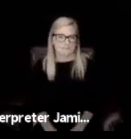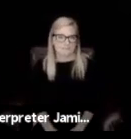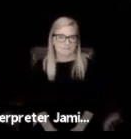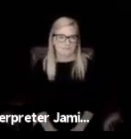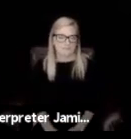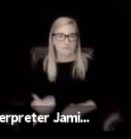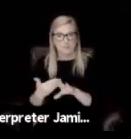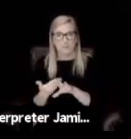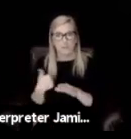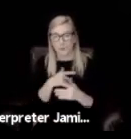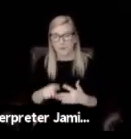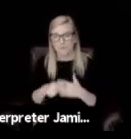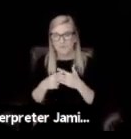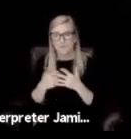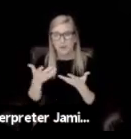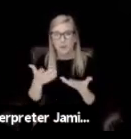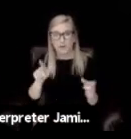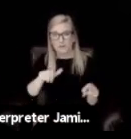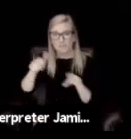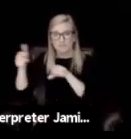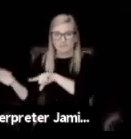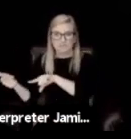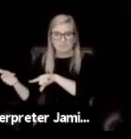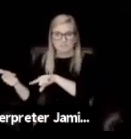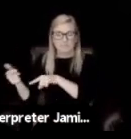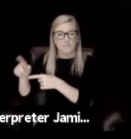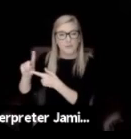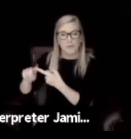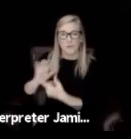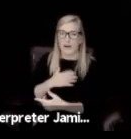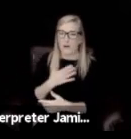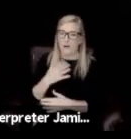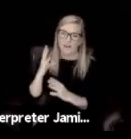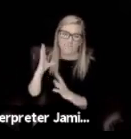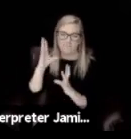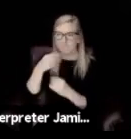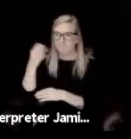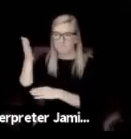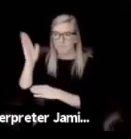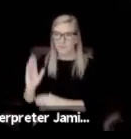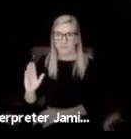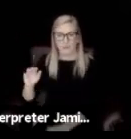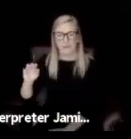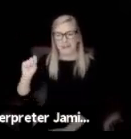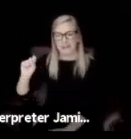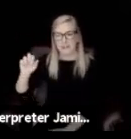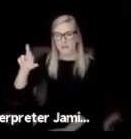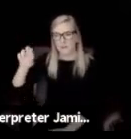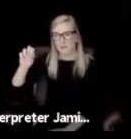Without further ado, I'd like to pass over the virtual mic to our lovely presenter, Mrs. S. Renee Smith.